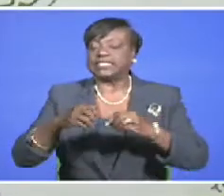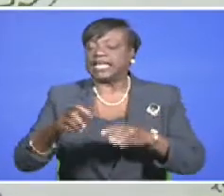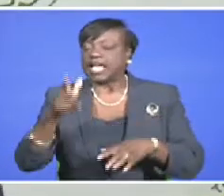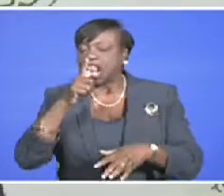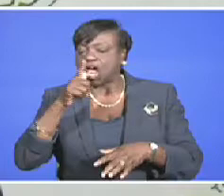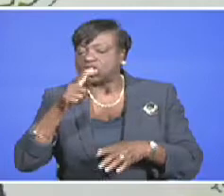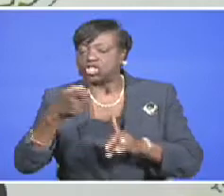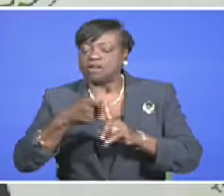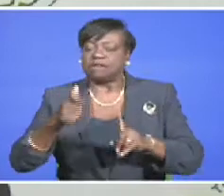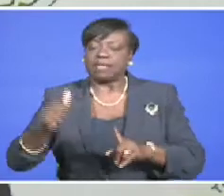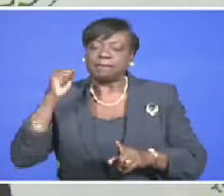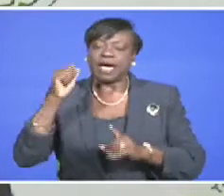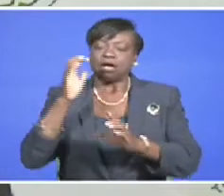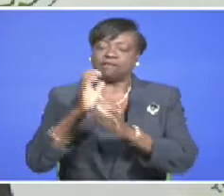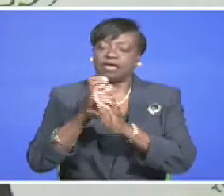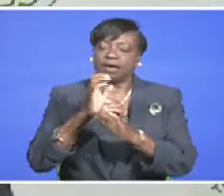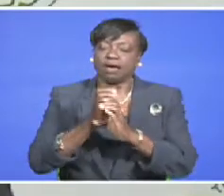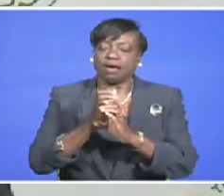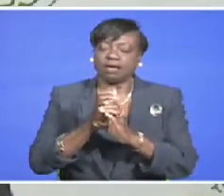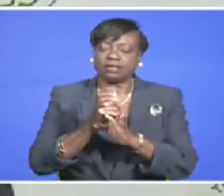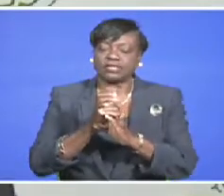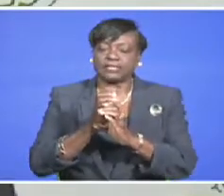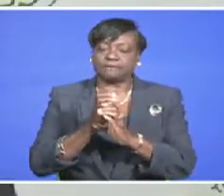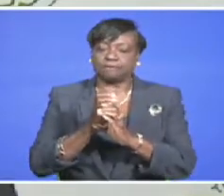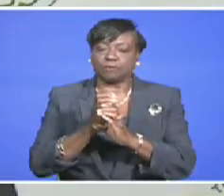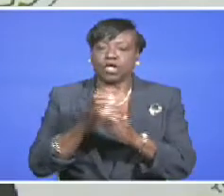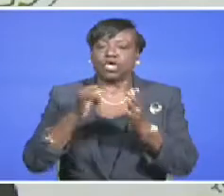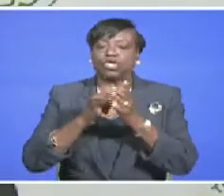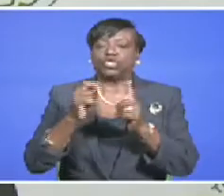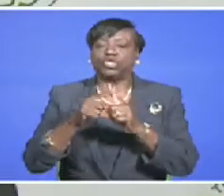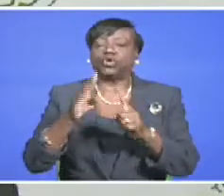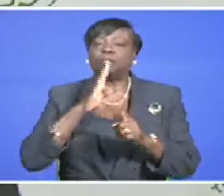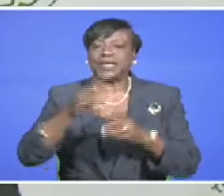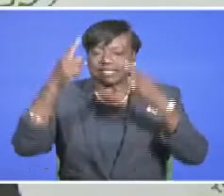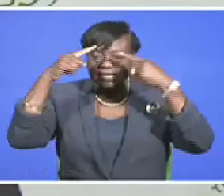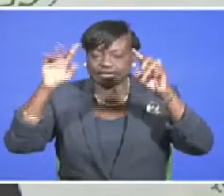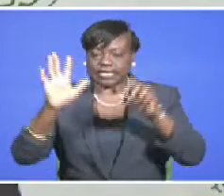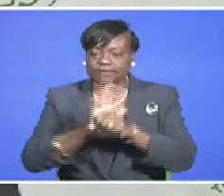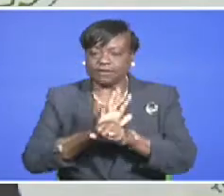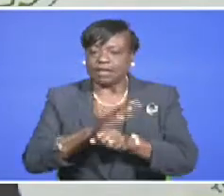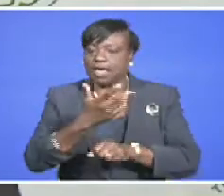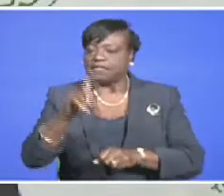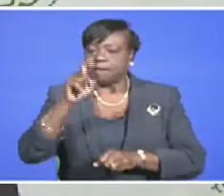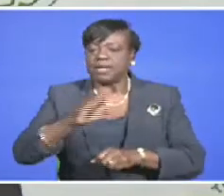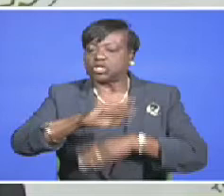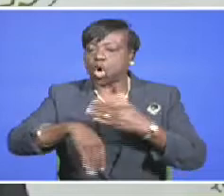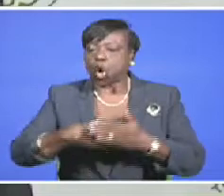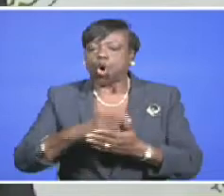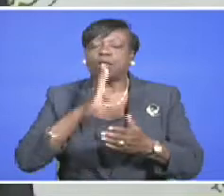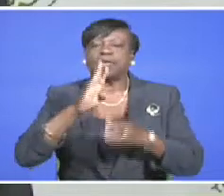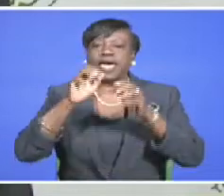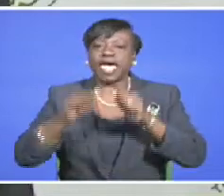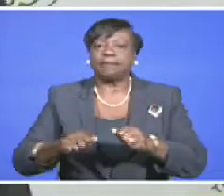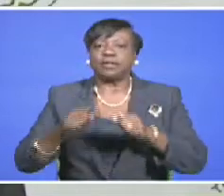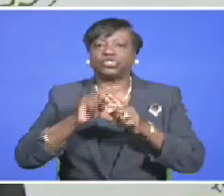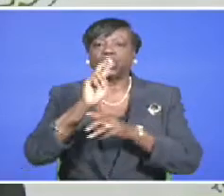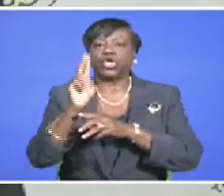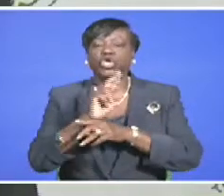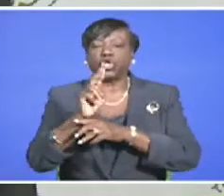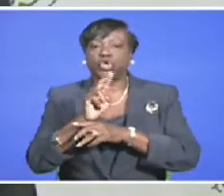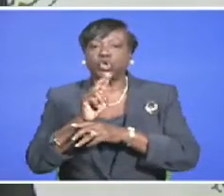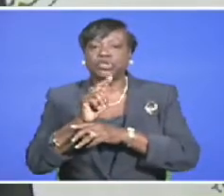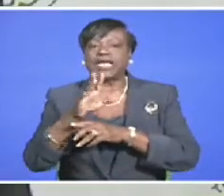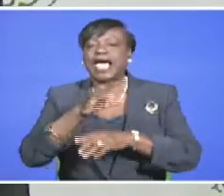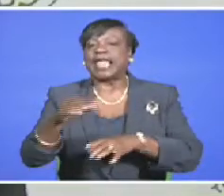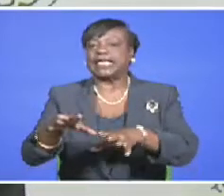the back of a vehicle, to be successful, they must all be able to use the product and to accept payments